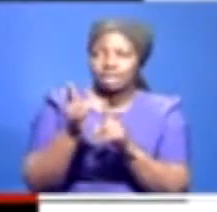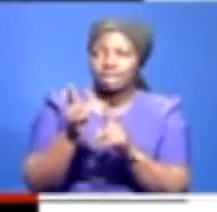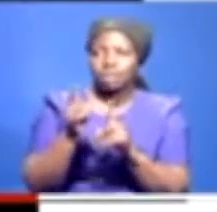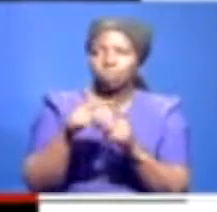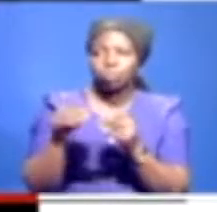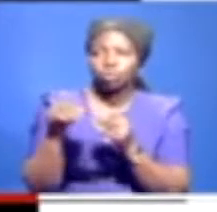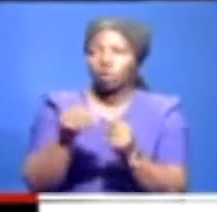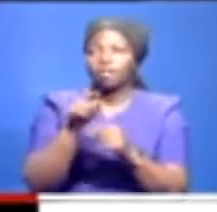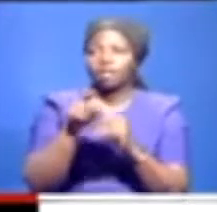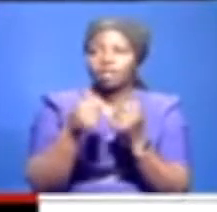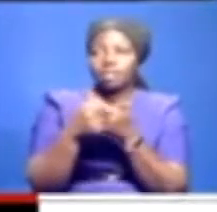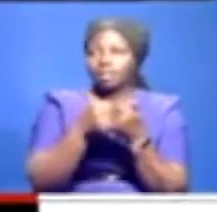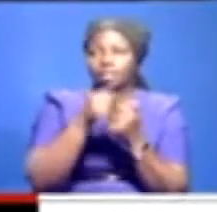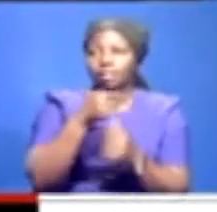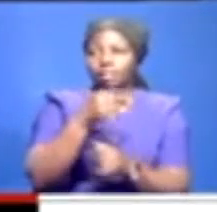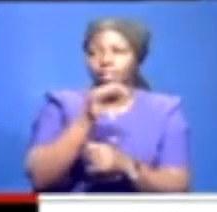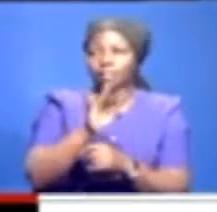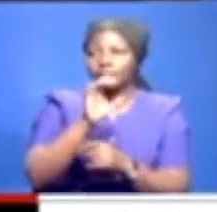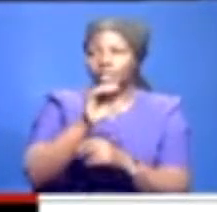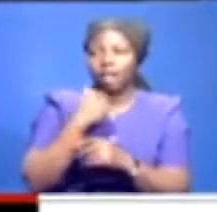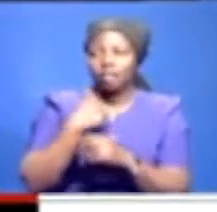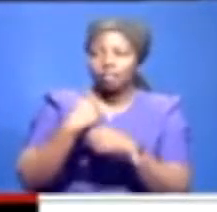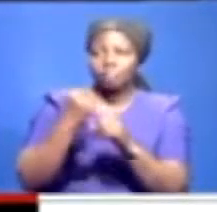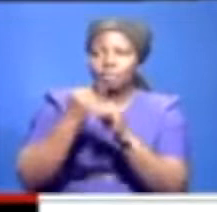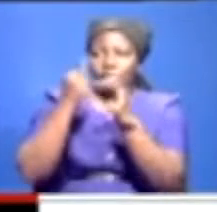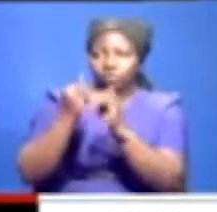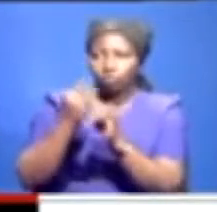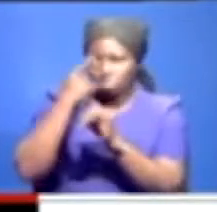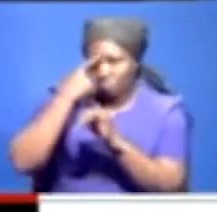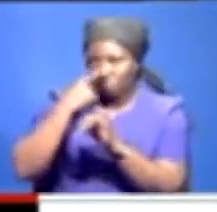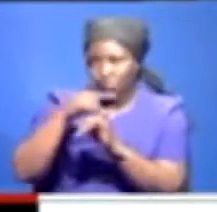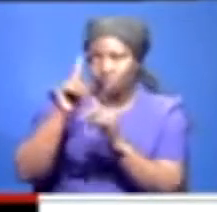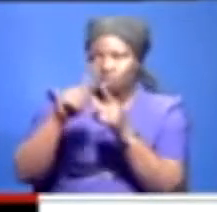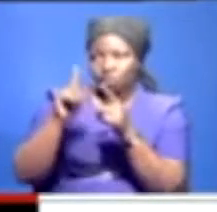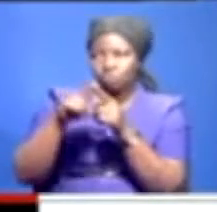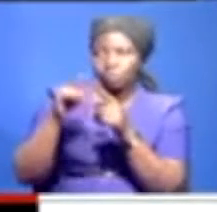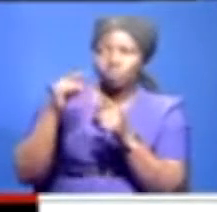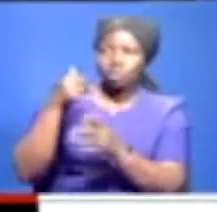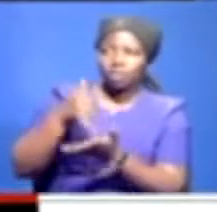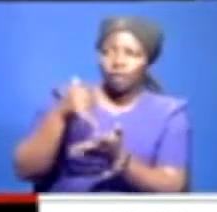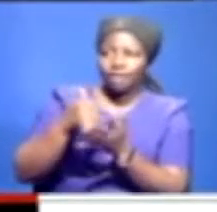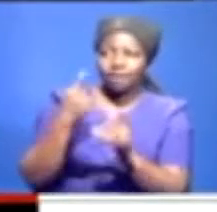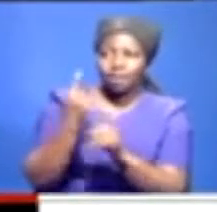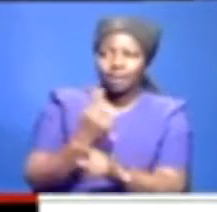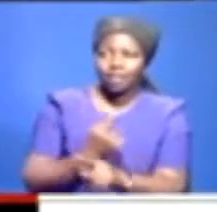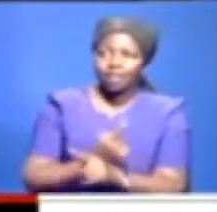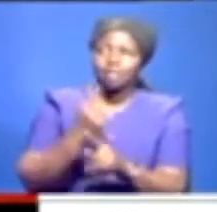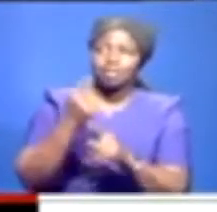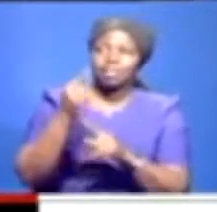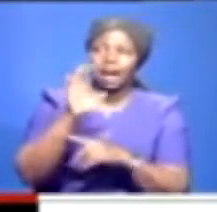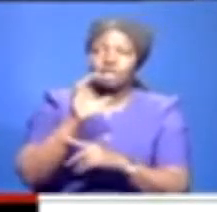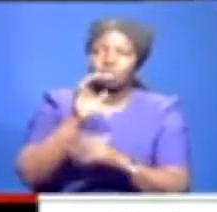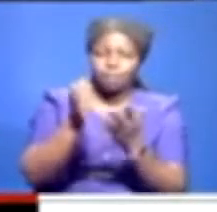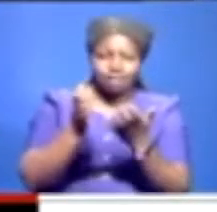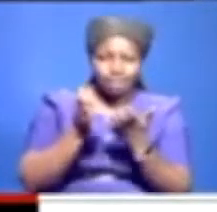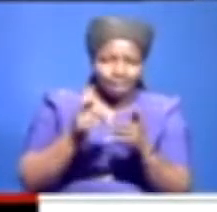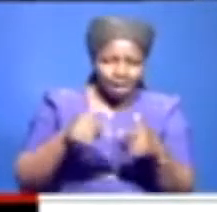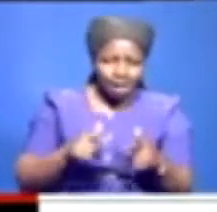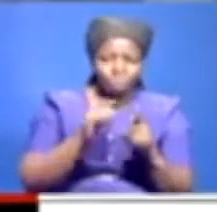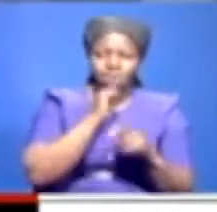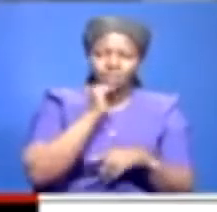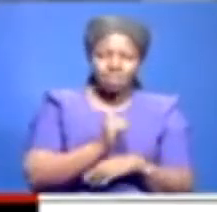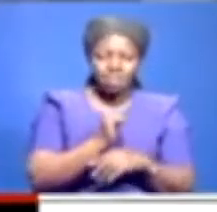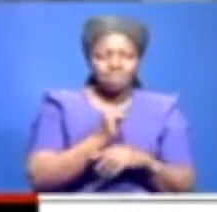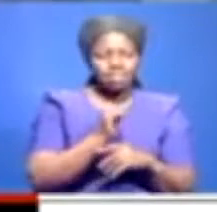has developed a new policy tailor-made to accommodate diverse customer needs and allows for high age limit entry of up to 60